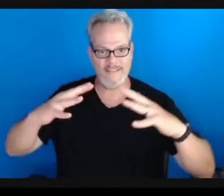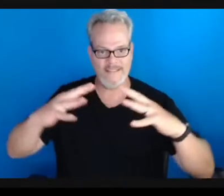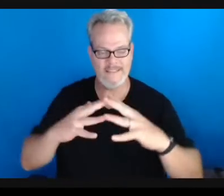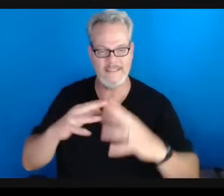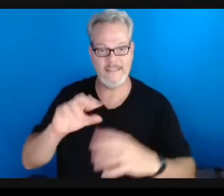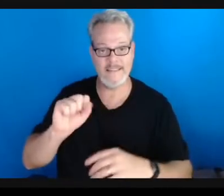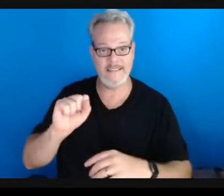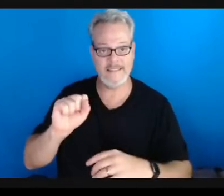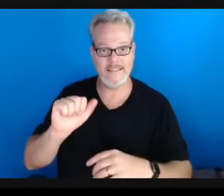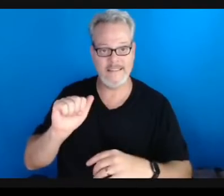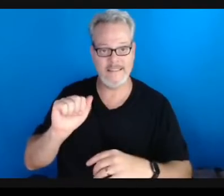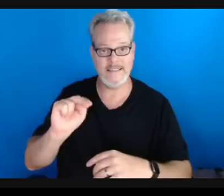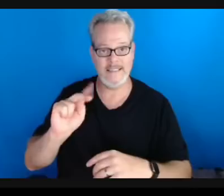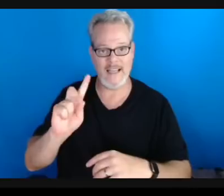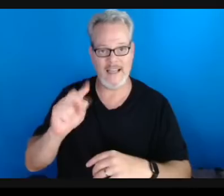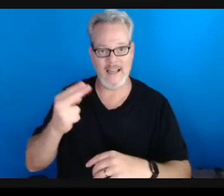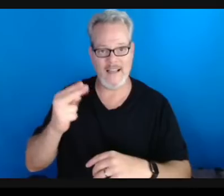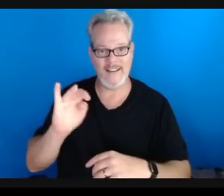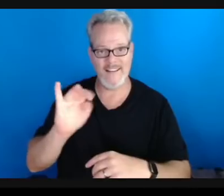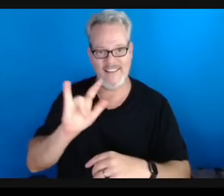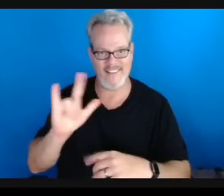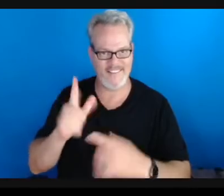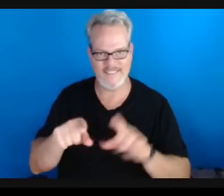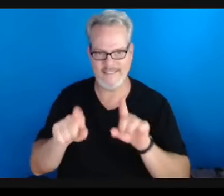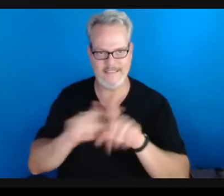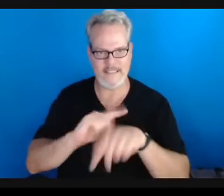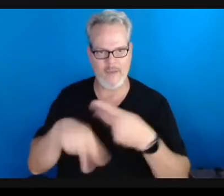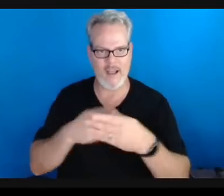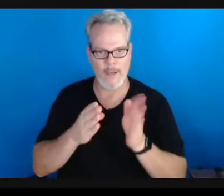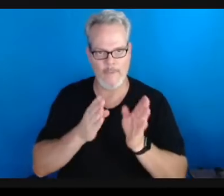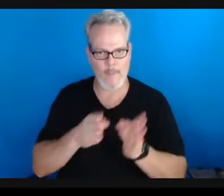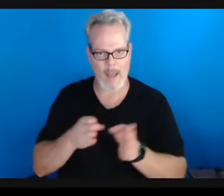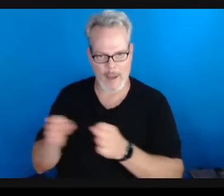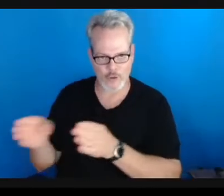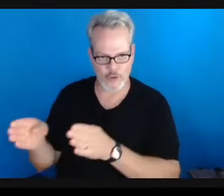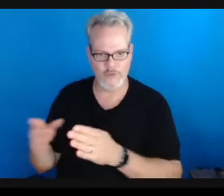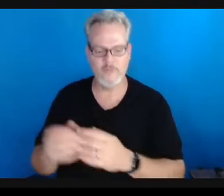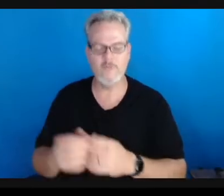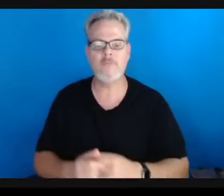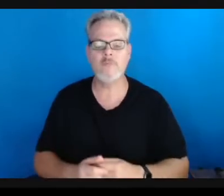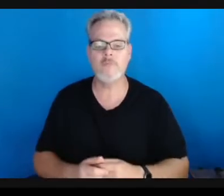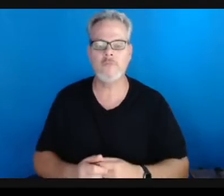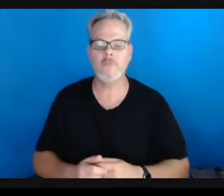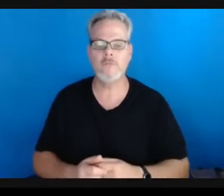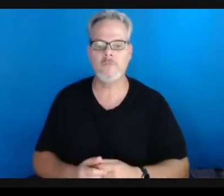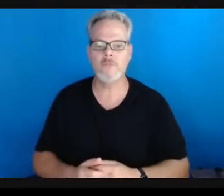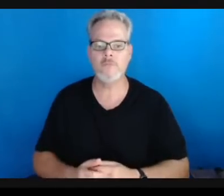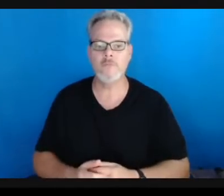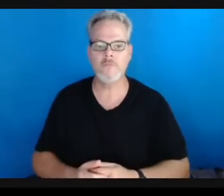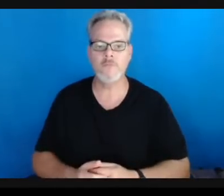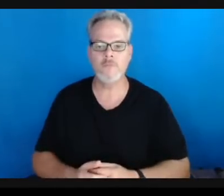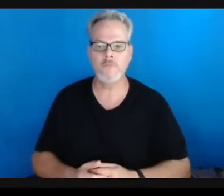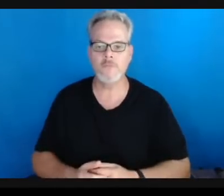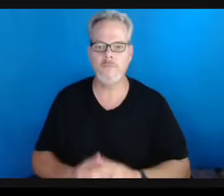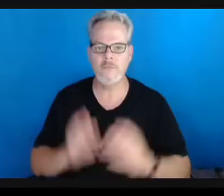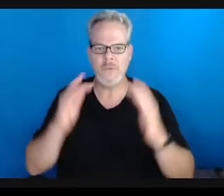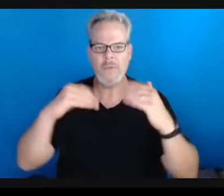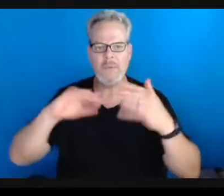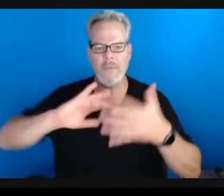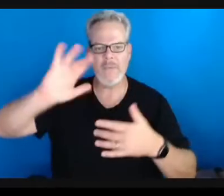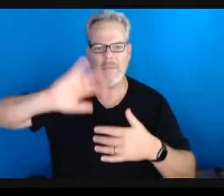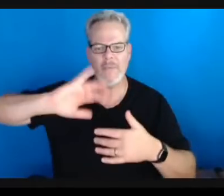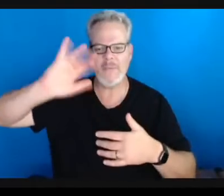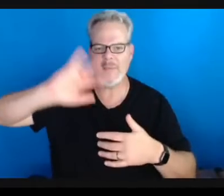that same pattern. And we'll move past the earthquakes here. There's nothing really to